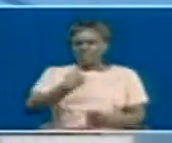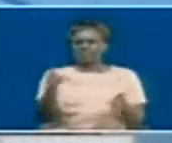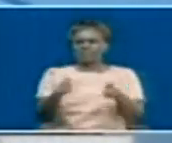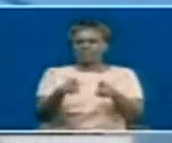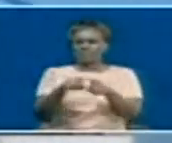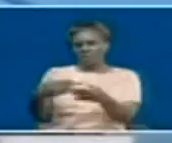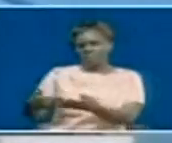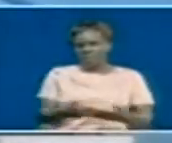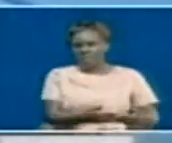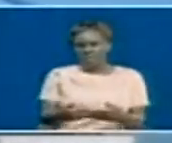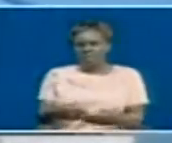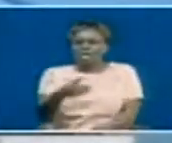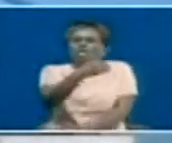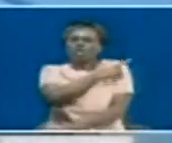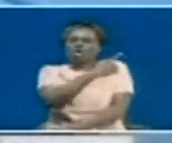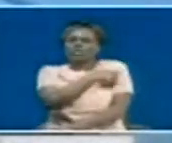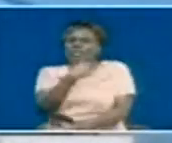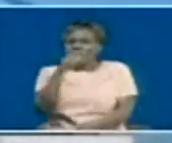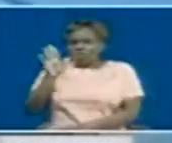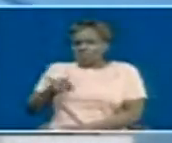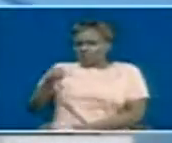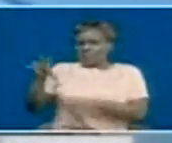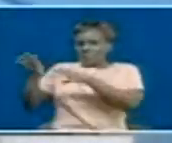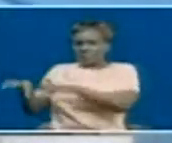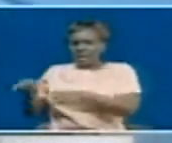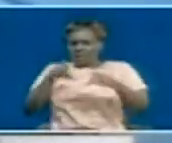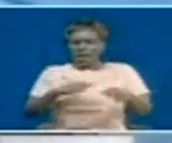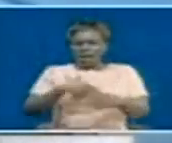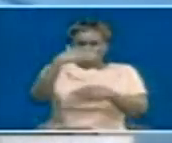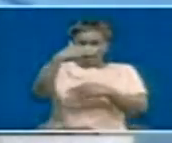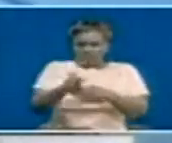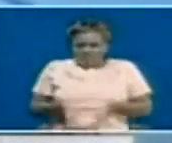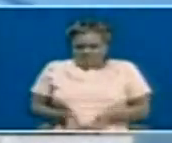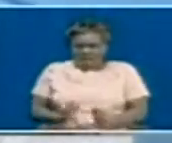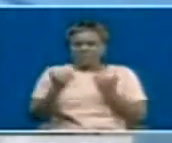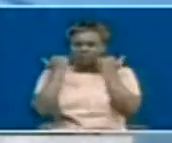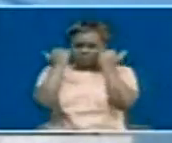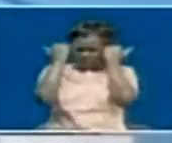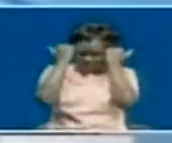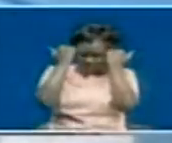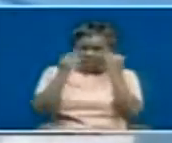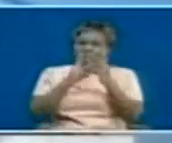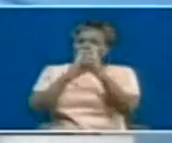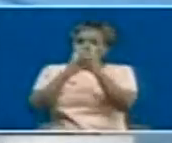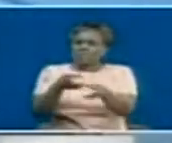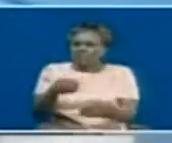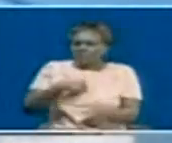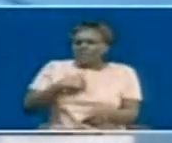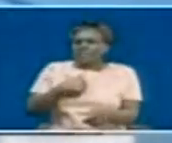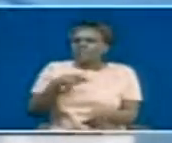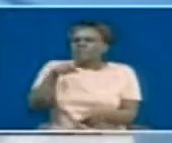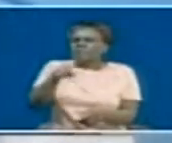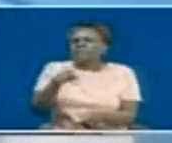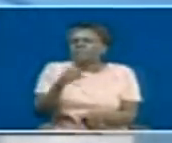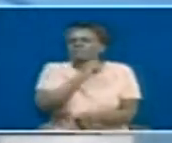their babies. Doctors say such women suffer from postpartum depression, but are unable to talk about their feelings because